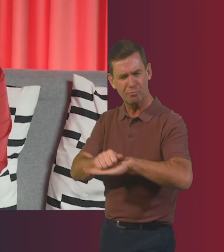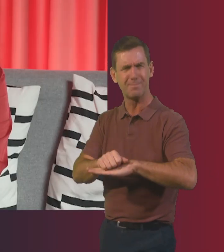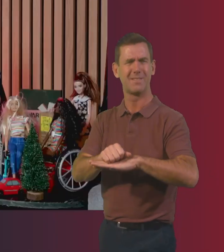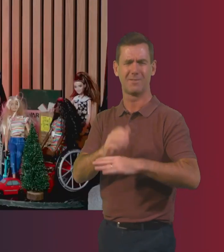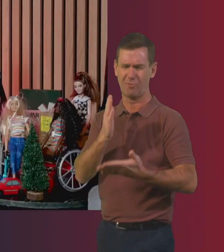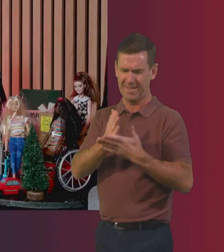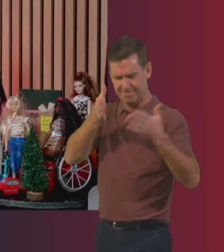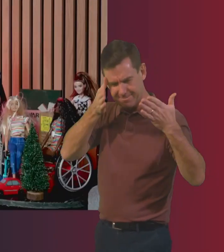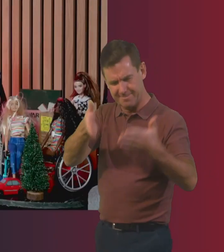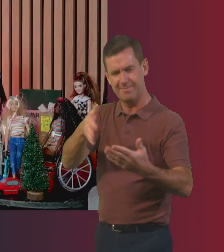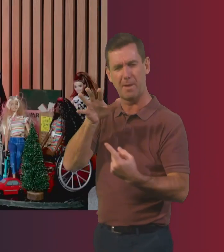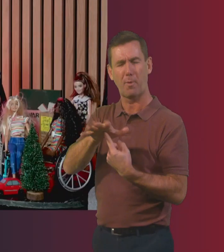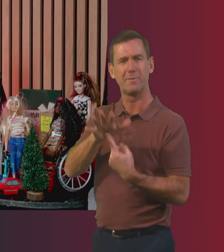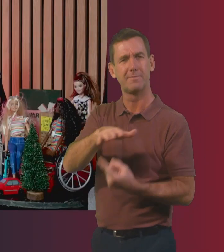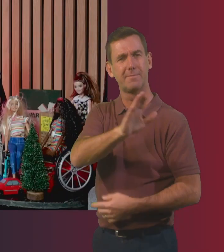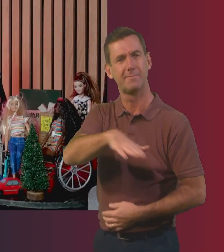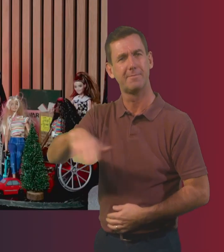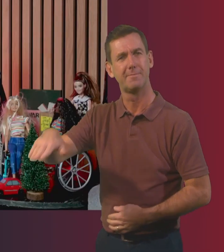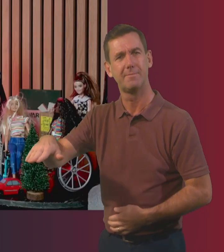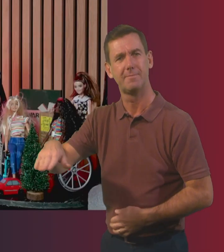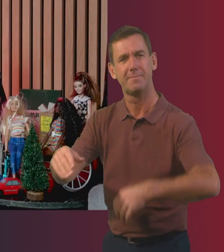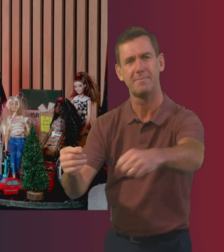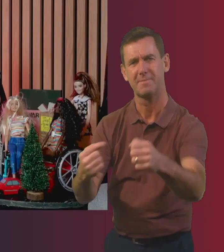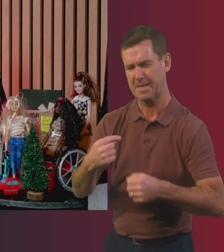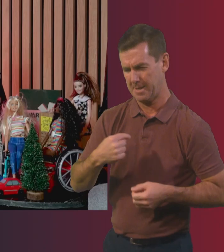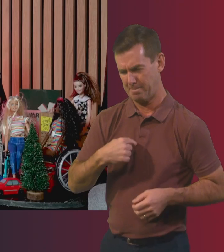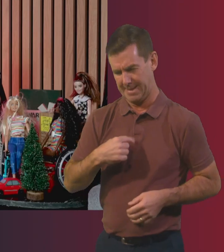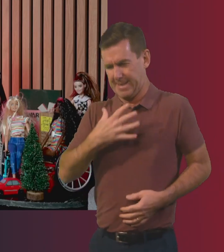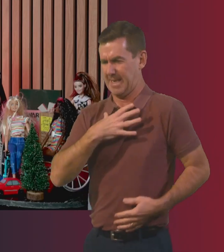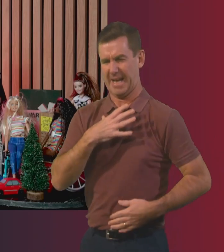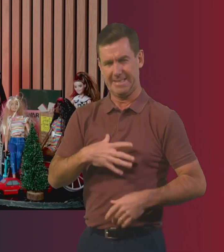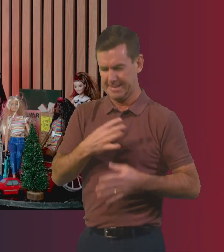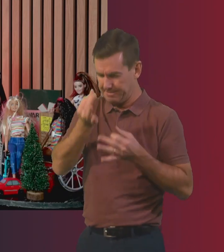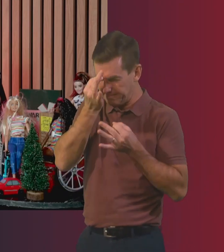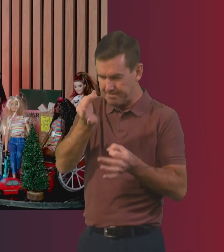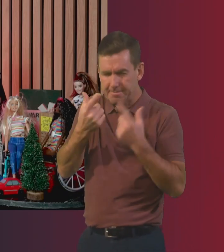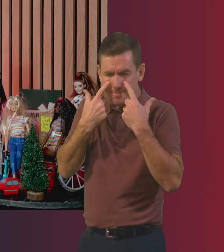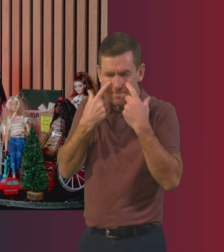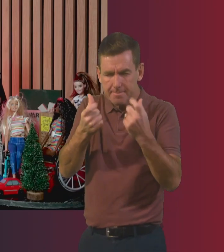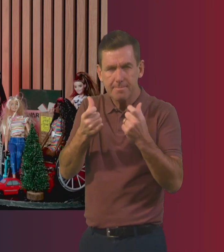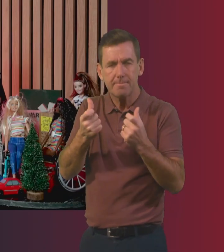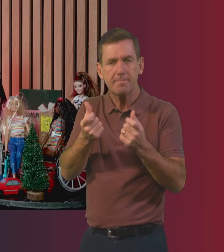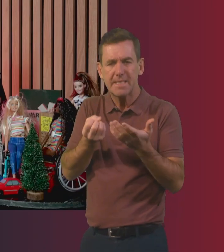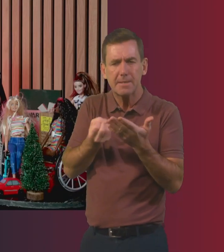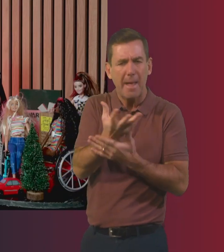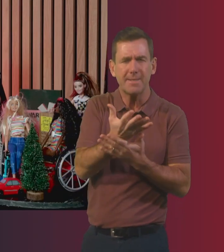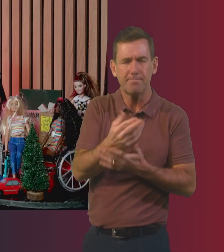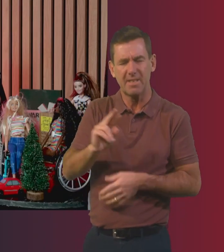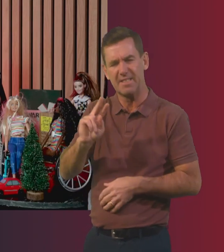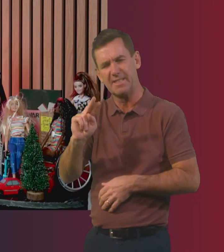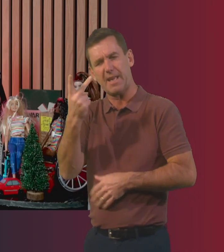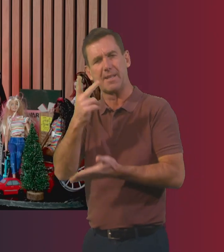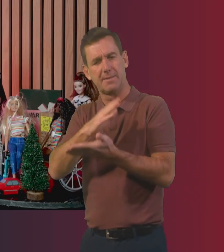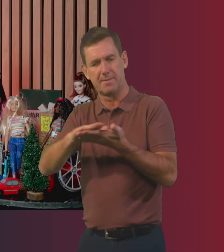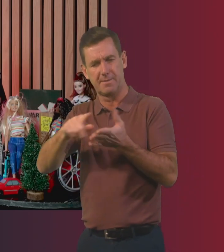isn't it? But I kind of want to, I'm all about thrifting, so American. I'm all about secondhand and upcycling and